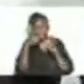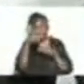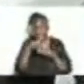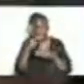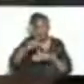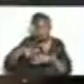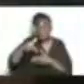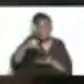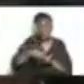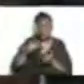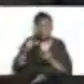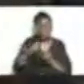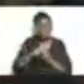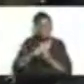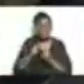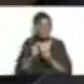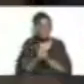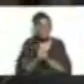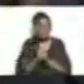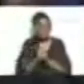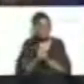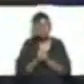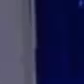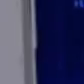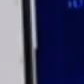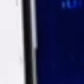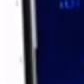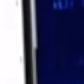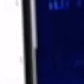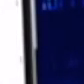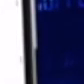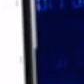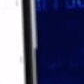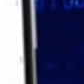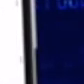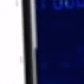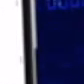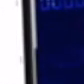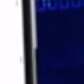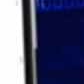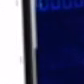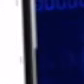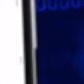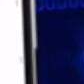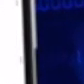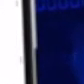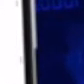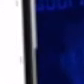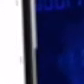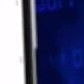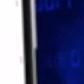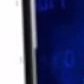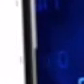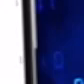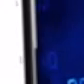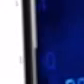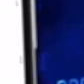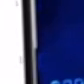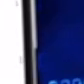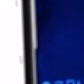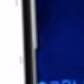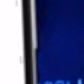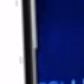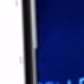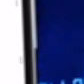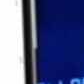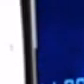month. For the Bahamas Tonight, I'm Corvell Pifram. In case you missed the news or want to stay ahead, subscribe to